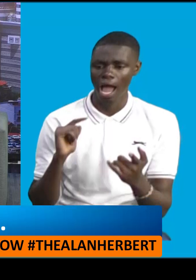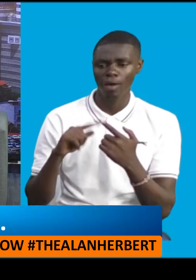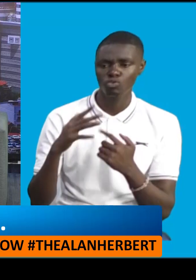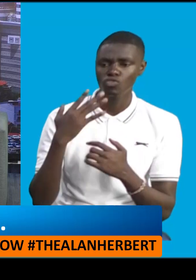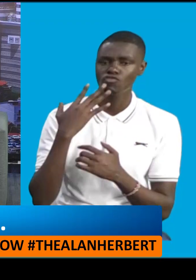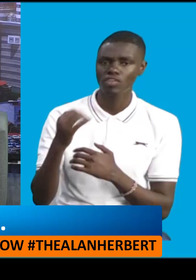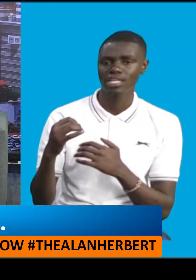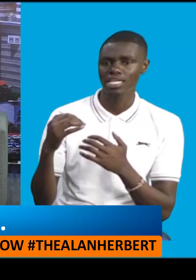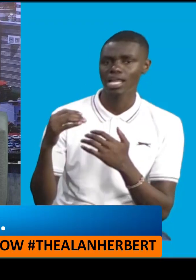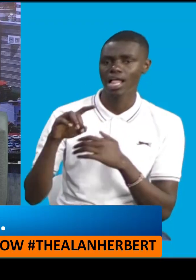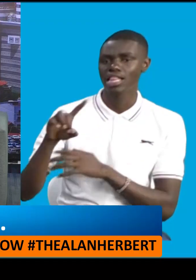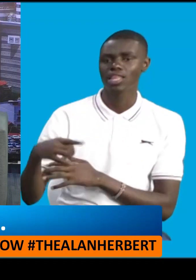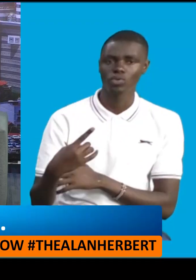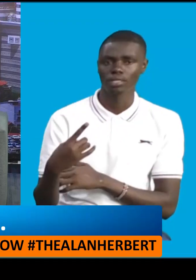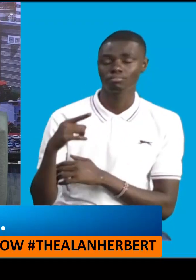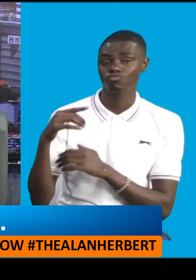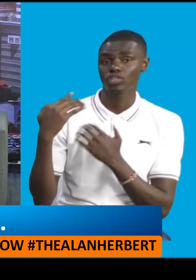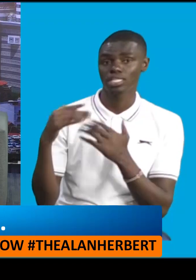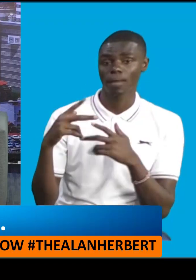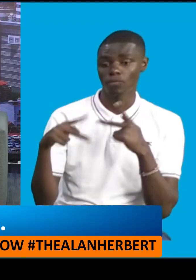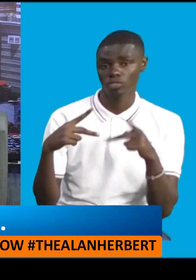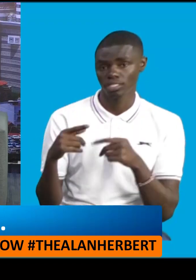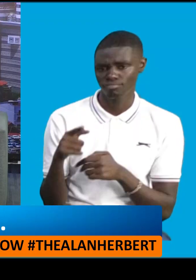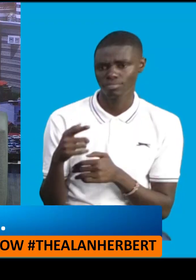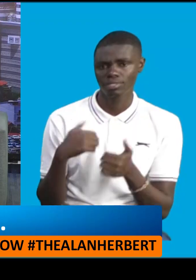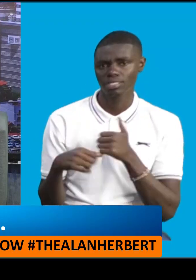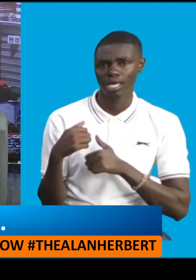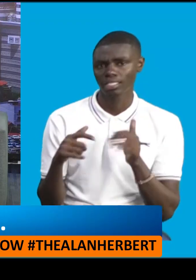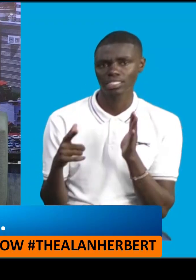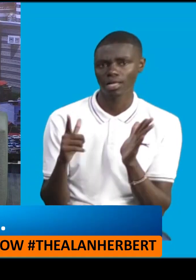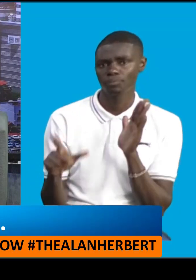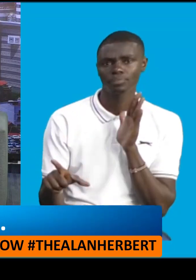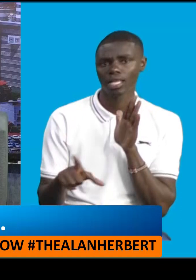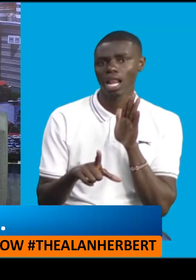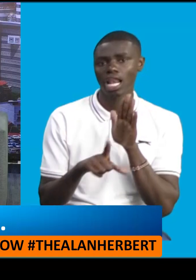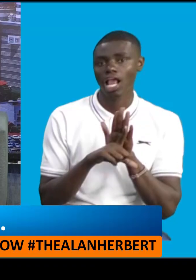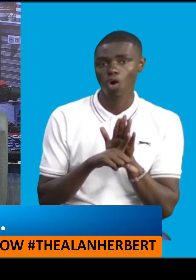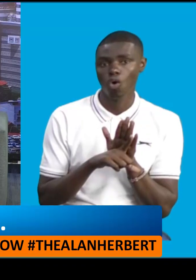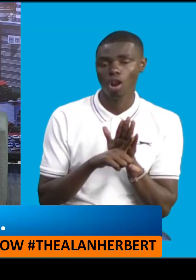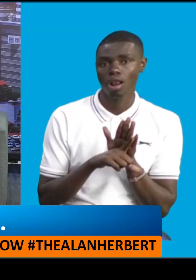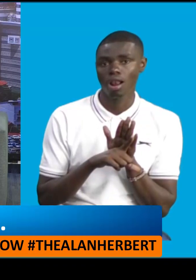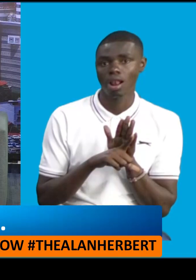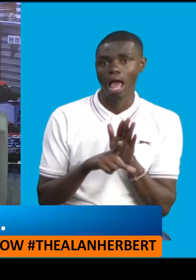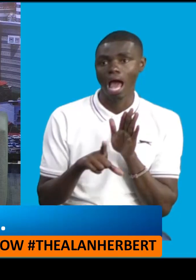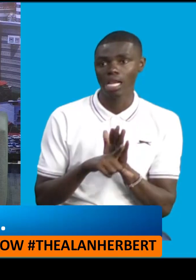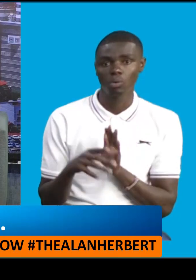to 500,000 for this procedure. So that acts like a legal or A document that